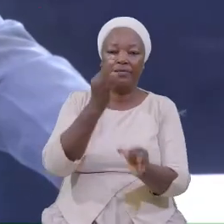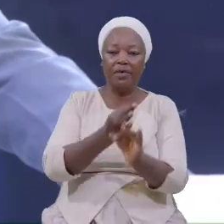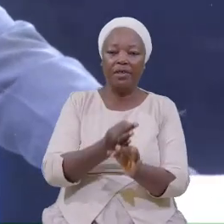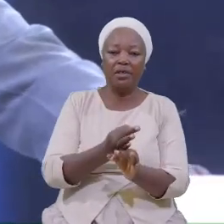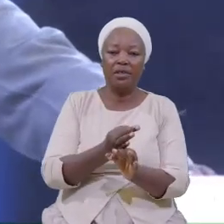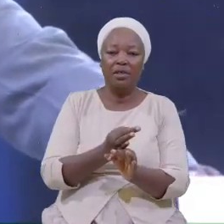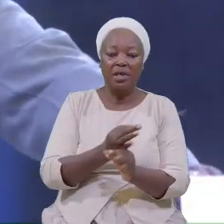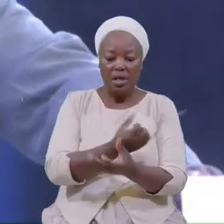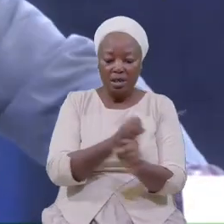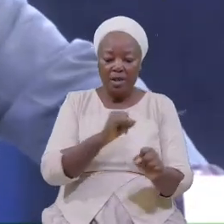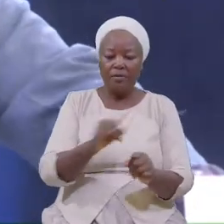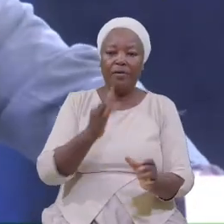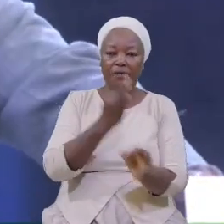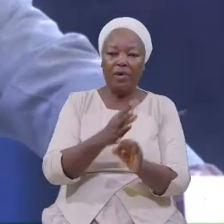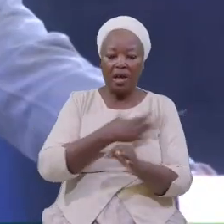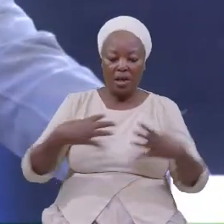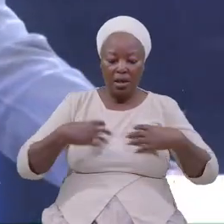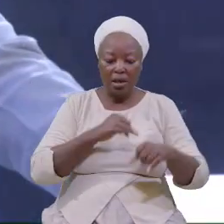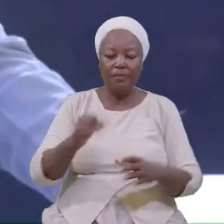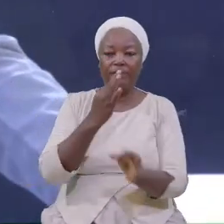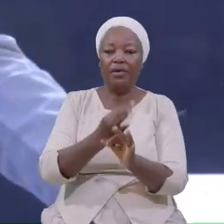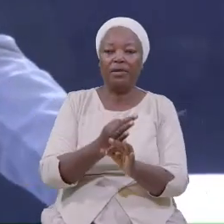Saving faith and healing faith.